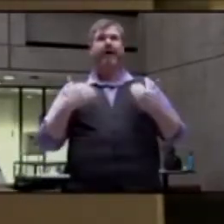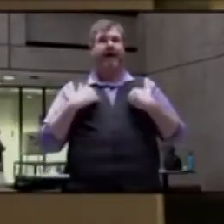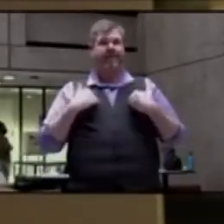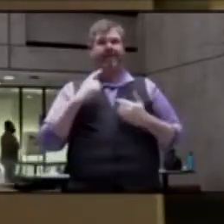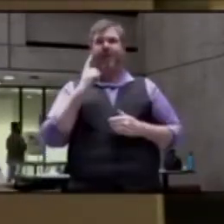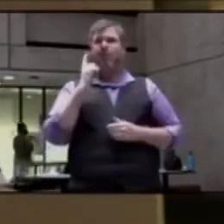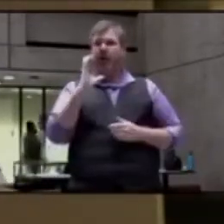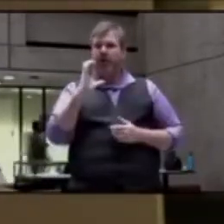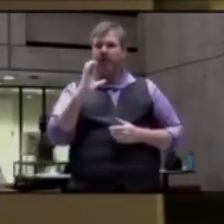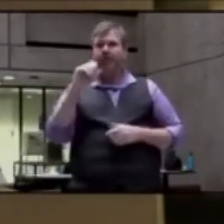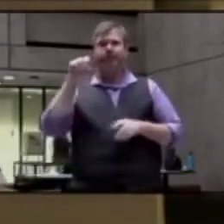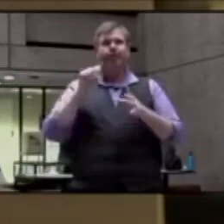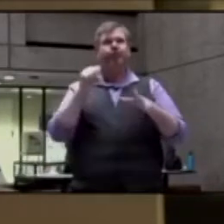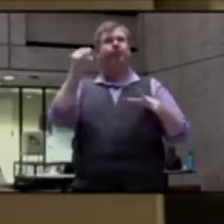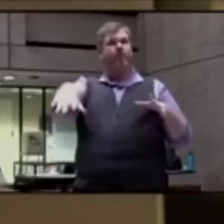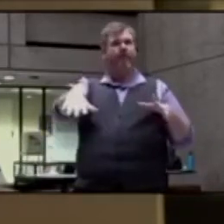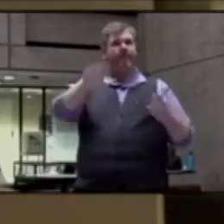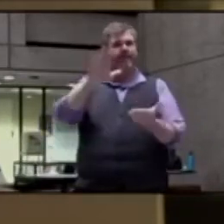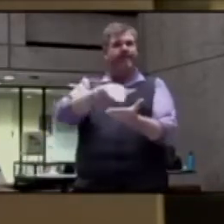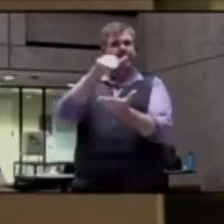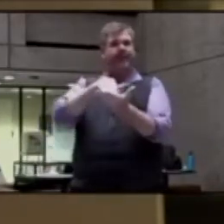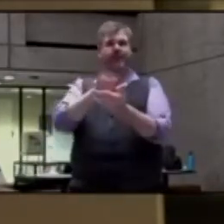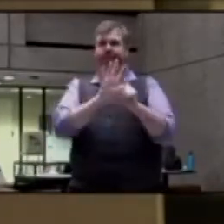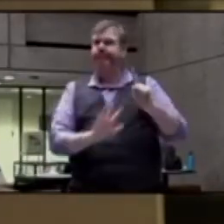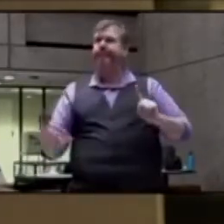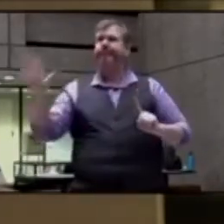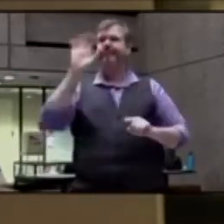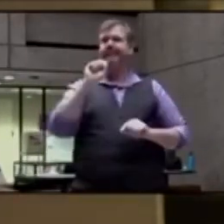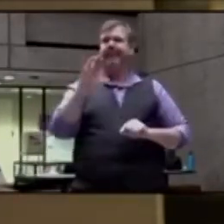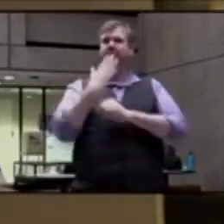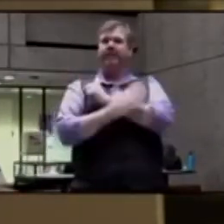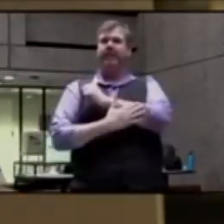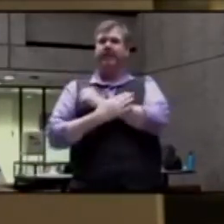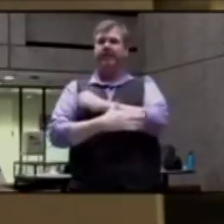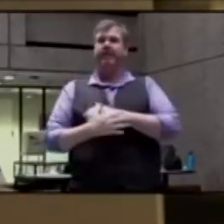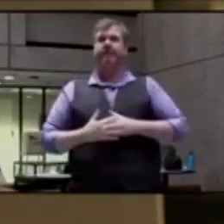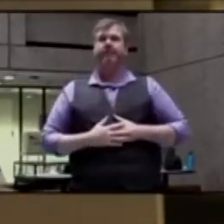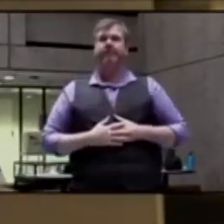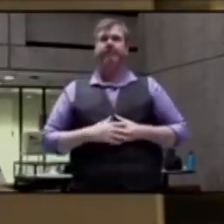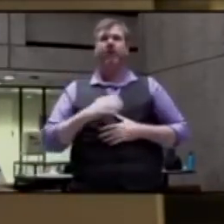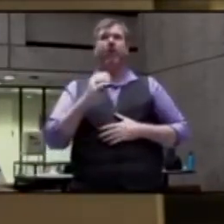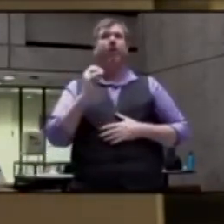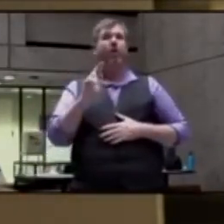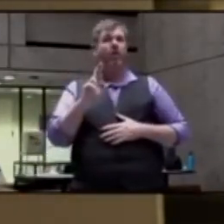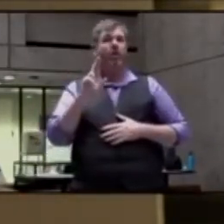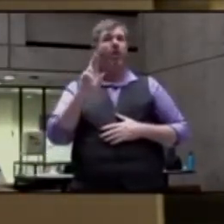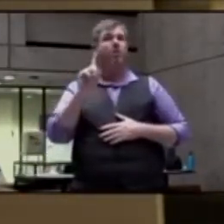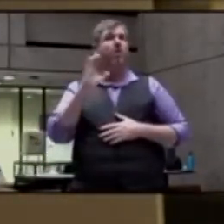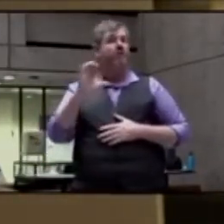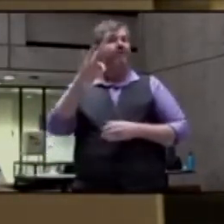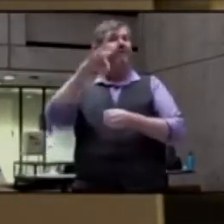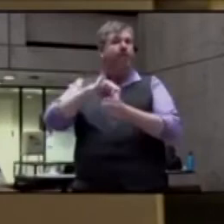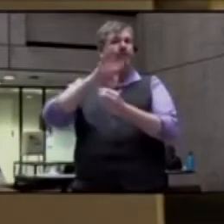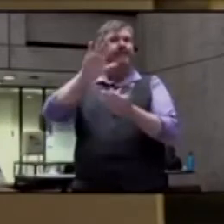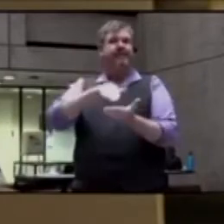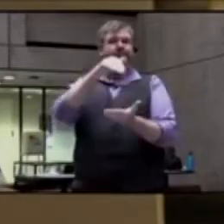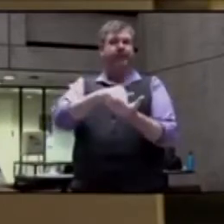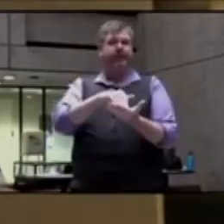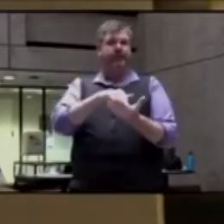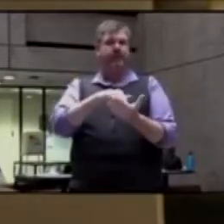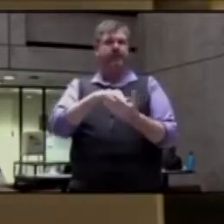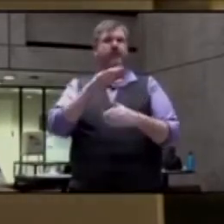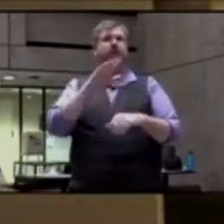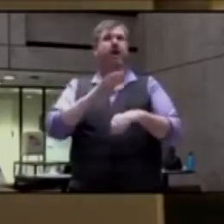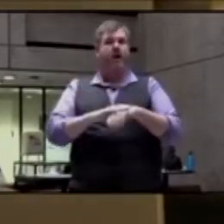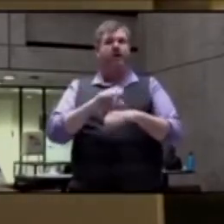in the county, or at one of our 100 vote centers that will open up on October 31st. So if you drop it